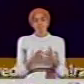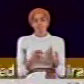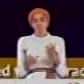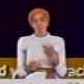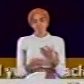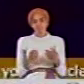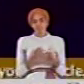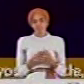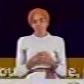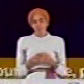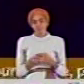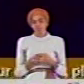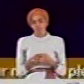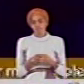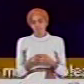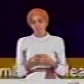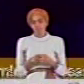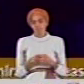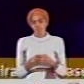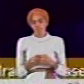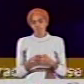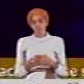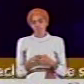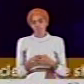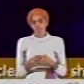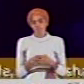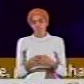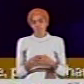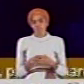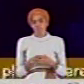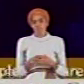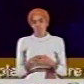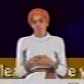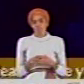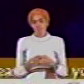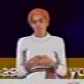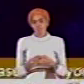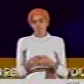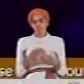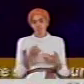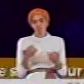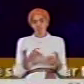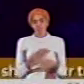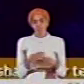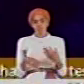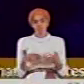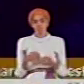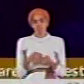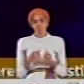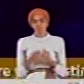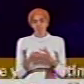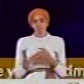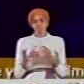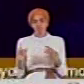those tests, and both the sugar level and the cholesterol disappear. And also God,